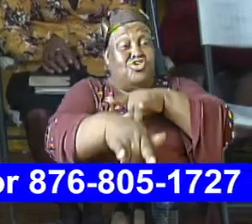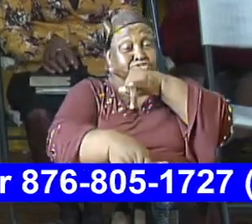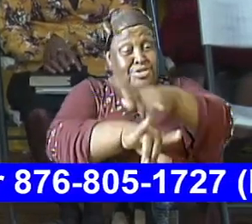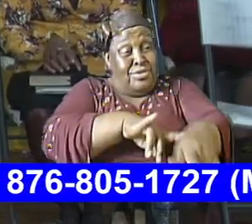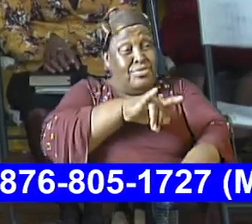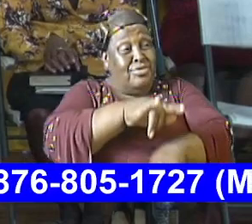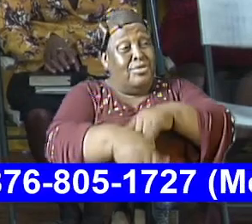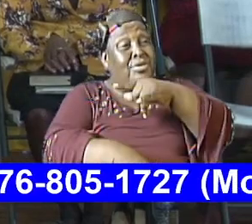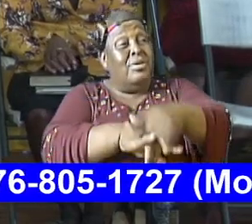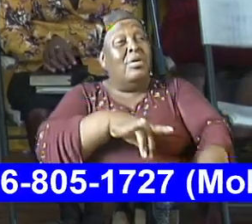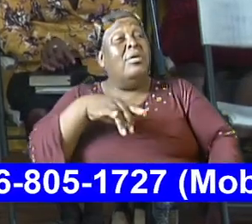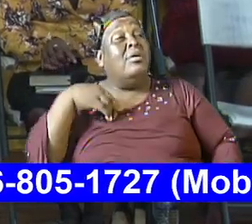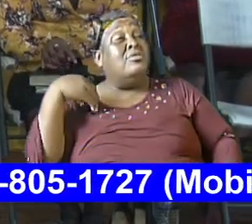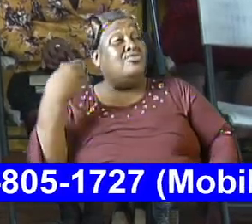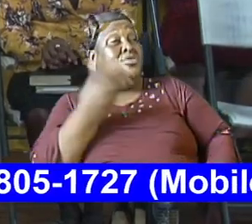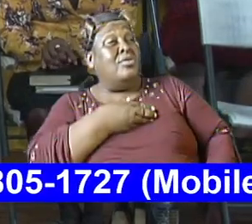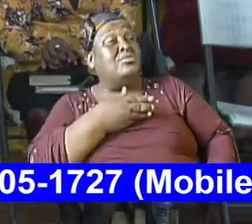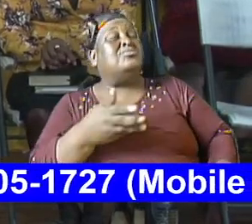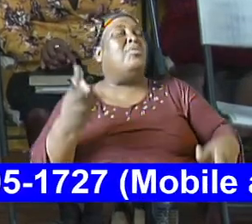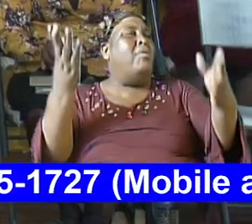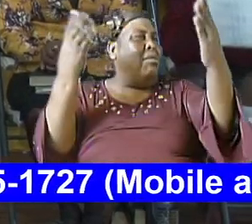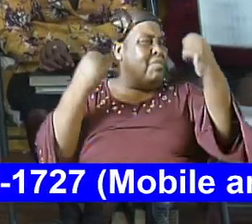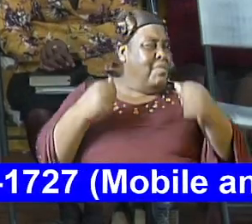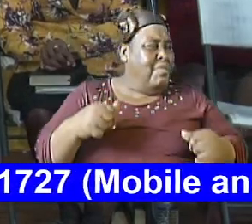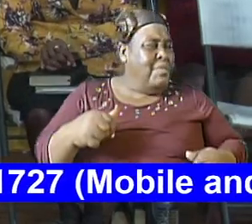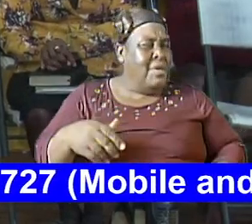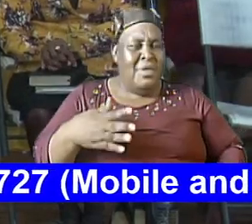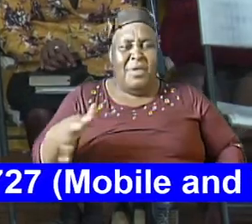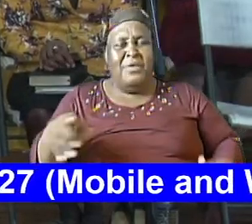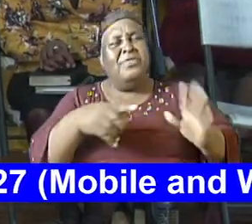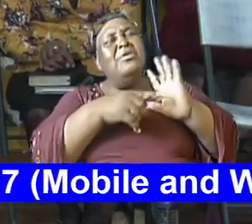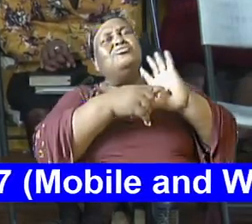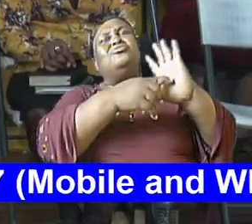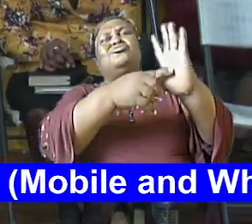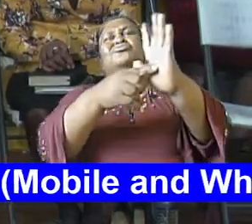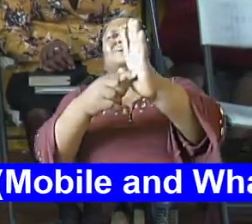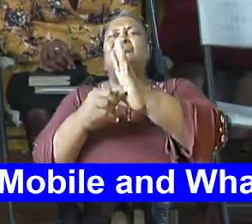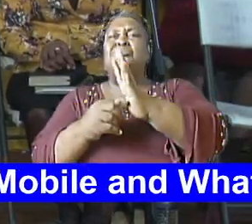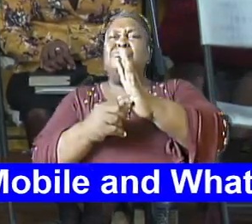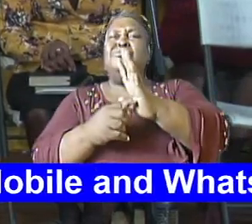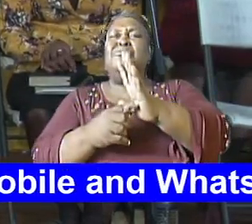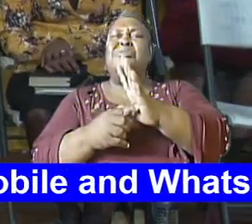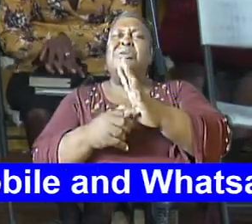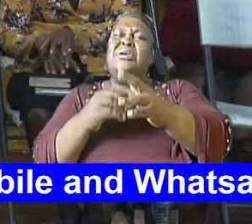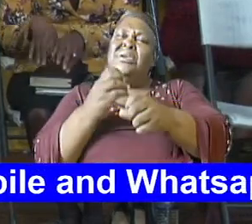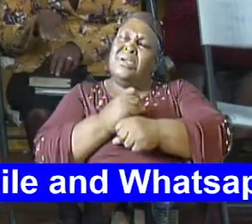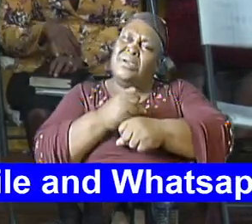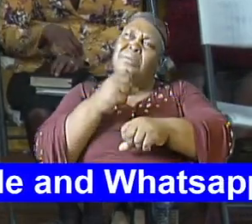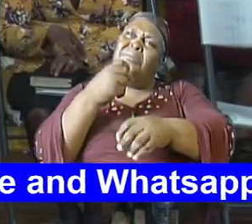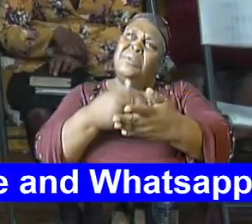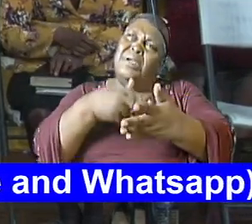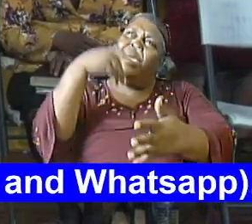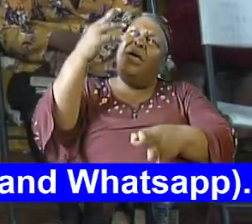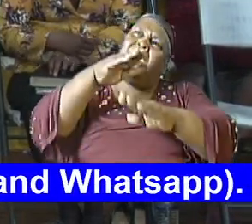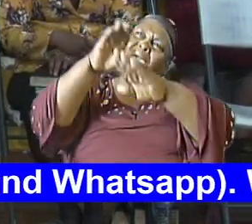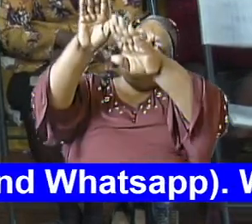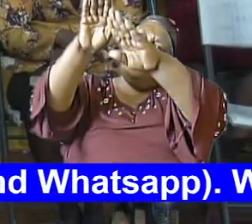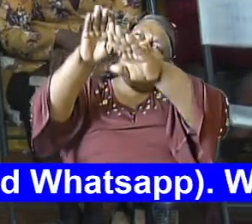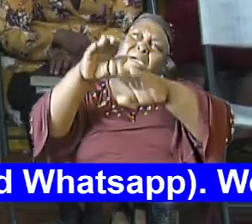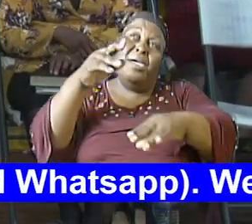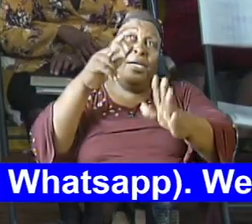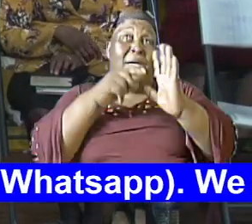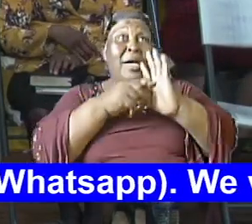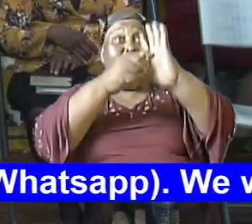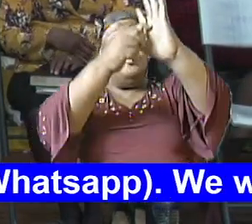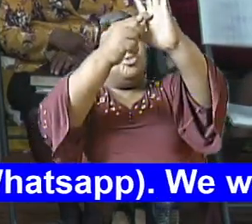say, come man, I have things to show you. And he'll take it up on a high mountain and show us all the glory of